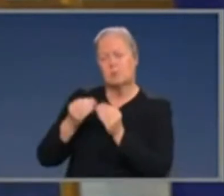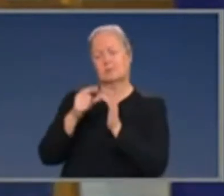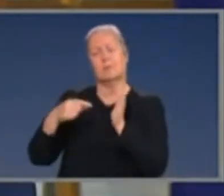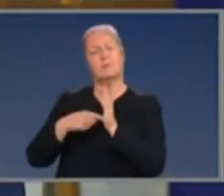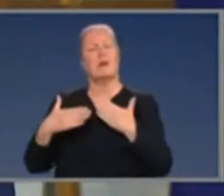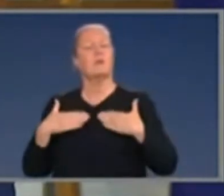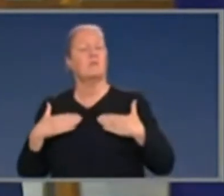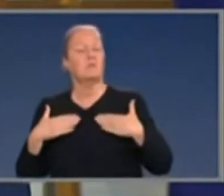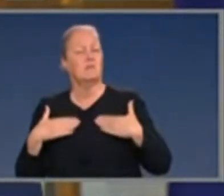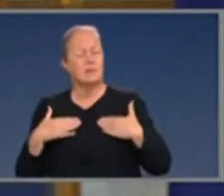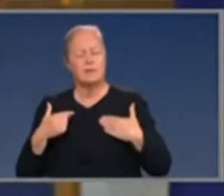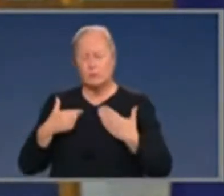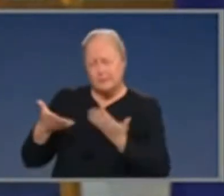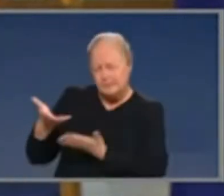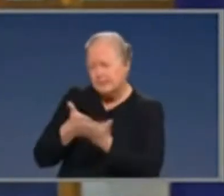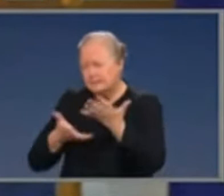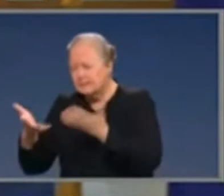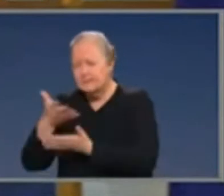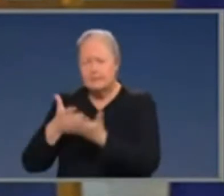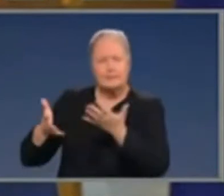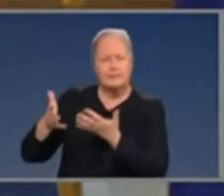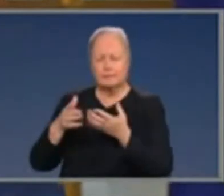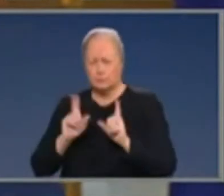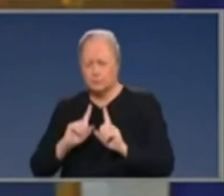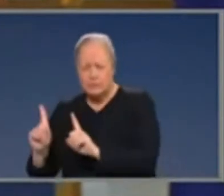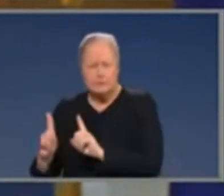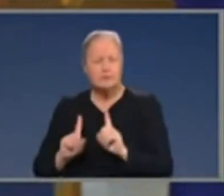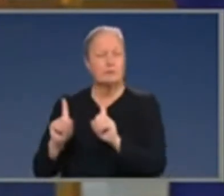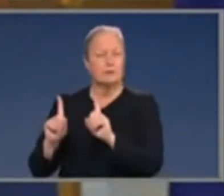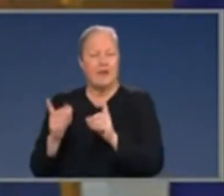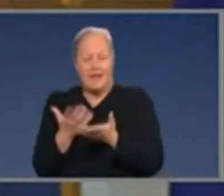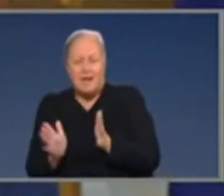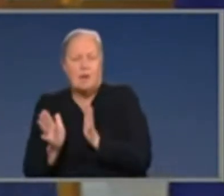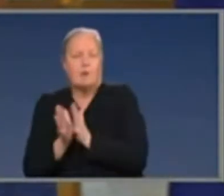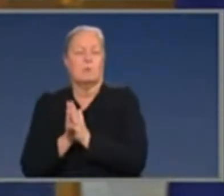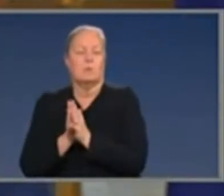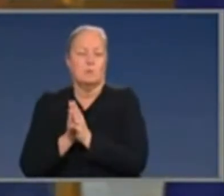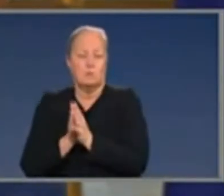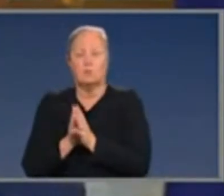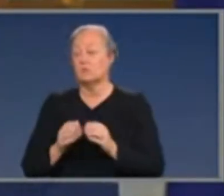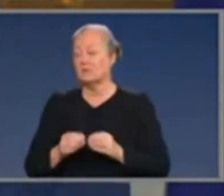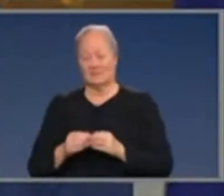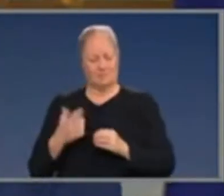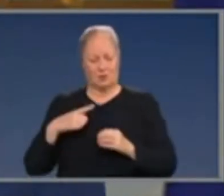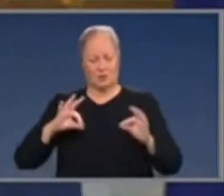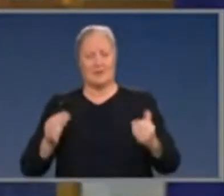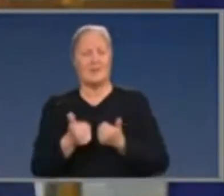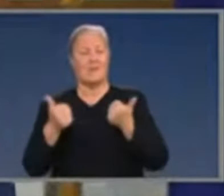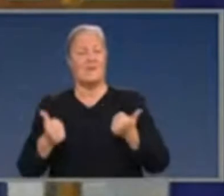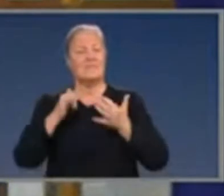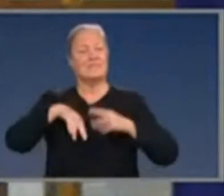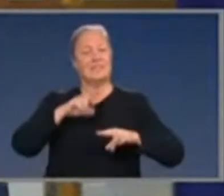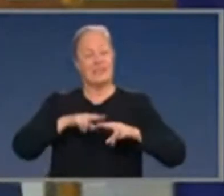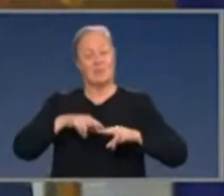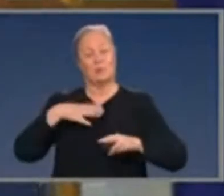Health working out ways to ensure that these sort of staffing shortages don't ever